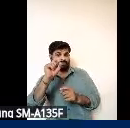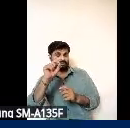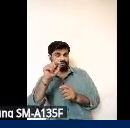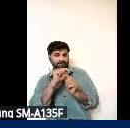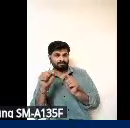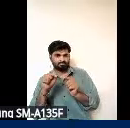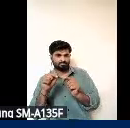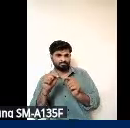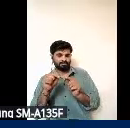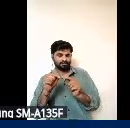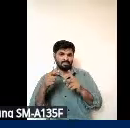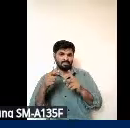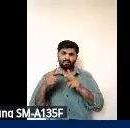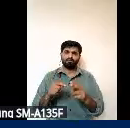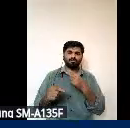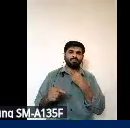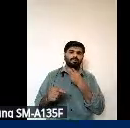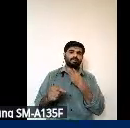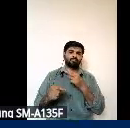disturbance?